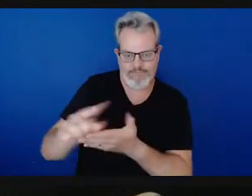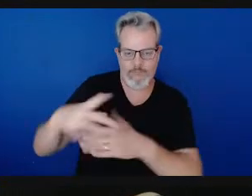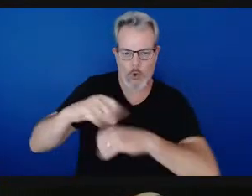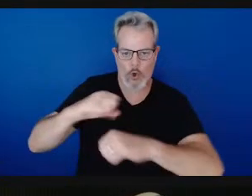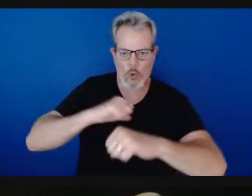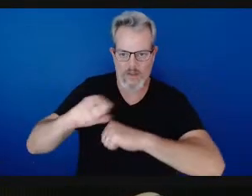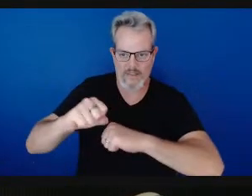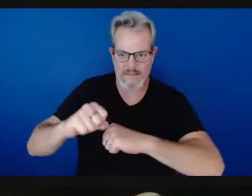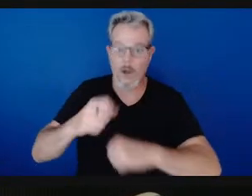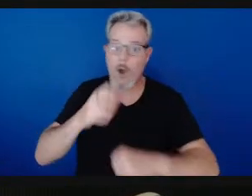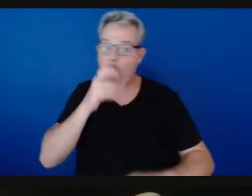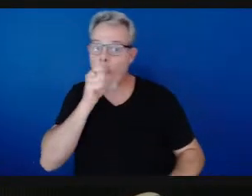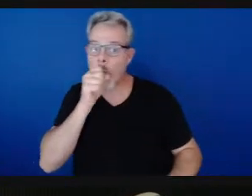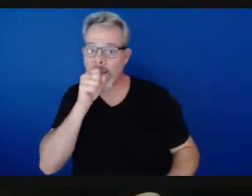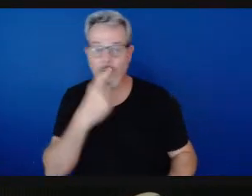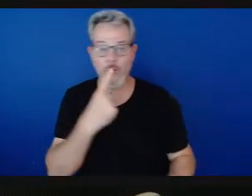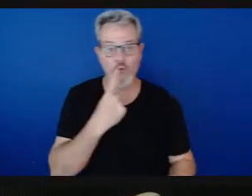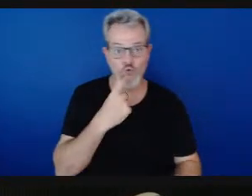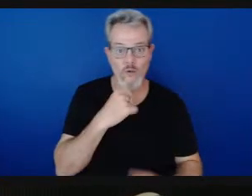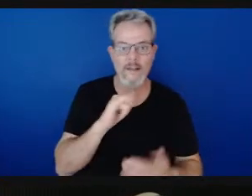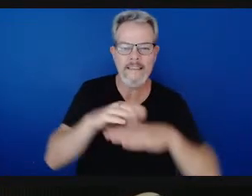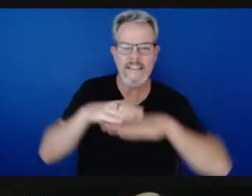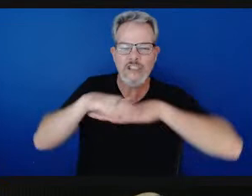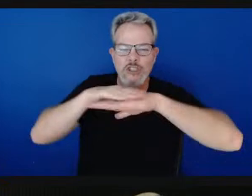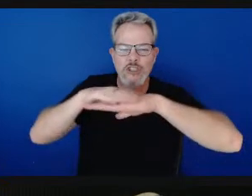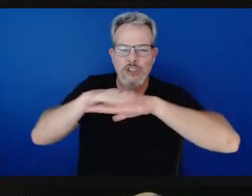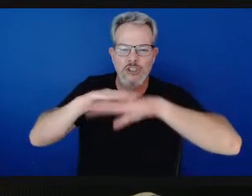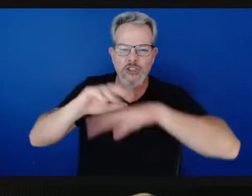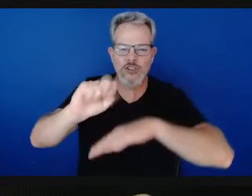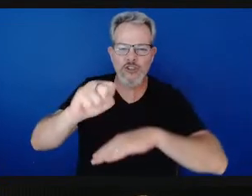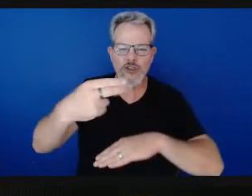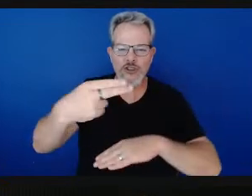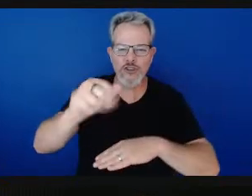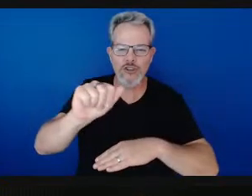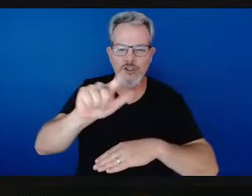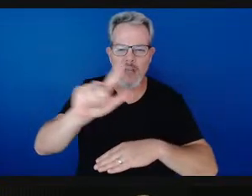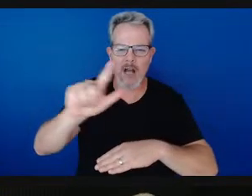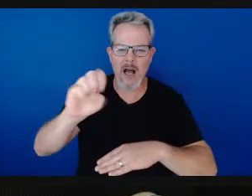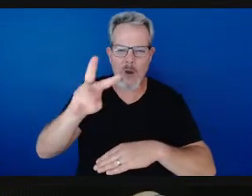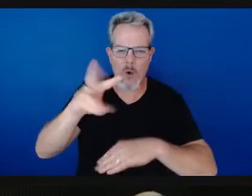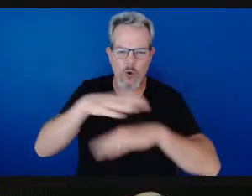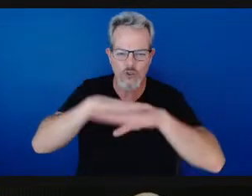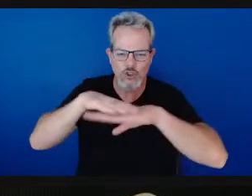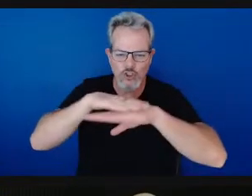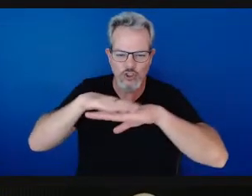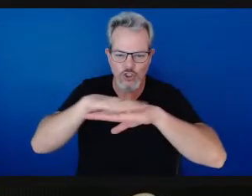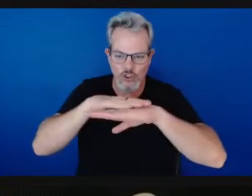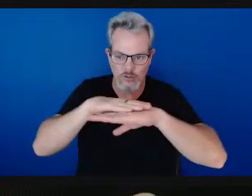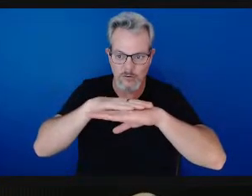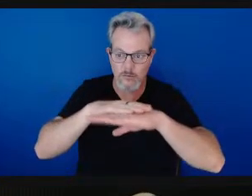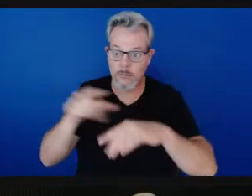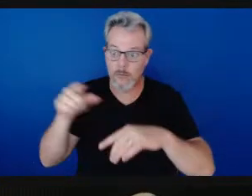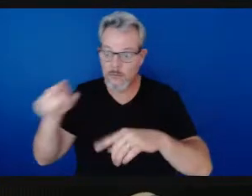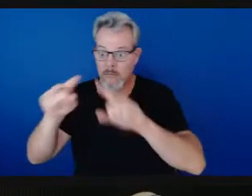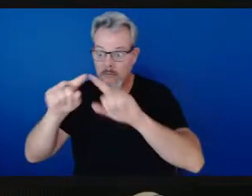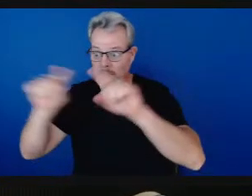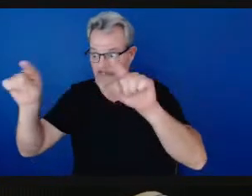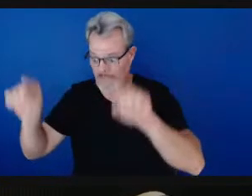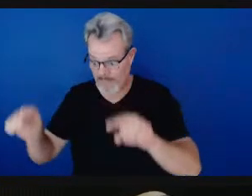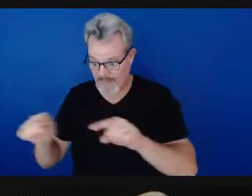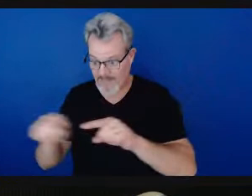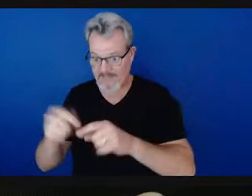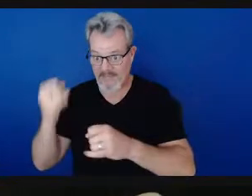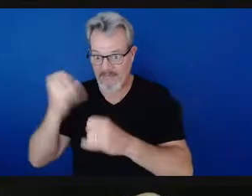ones plotted in orange and red are the ones that are that shallow system by the magma. And here you can see a pretty